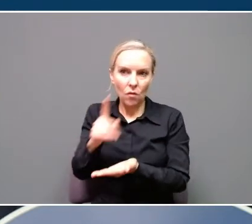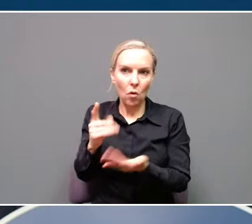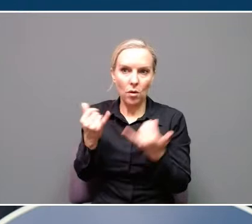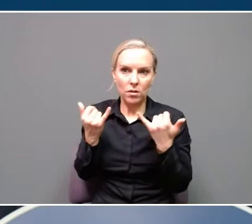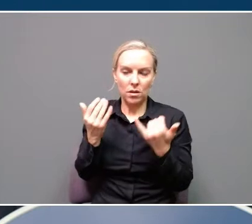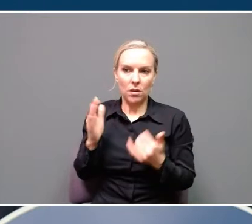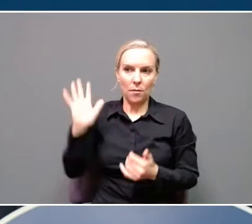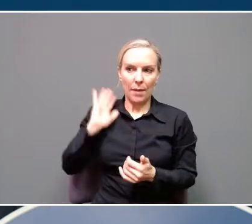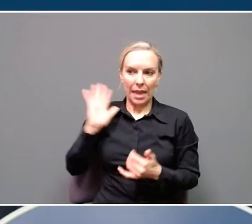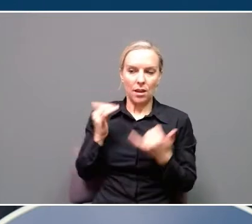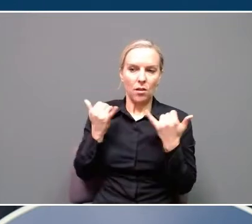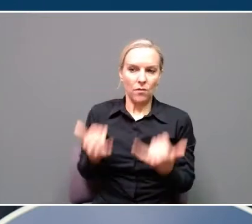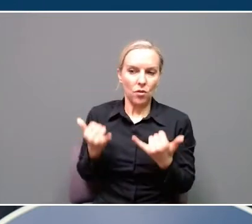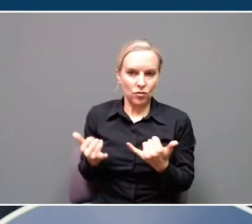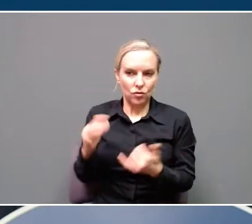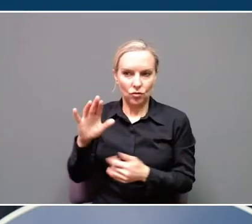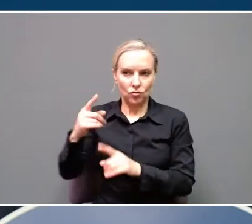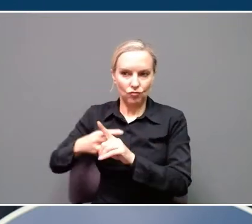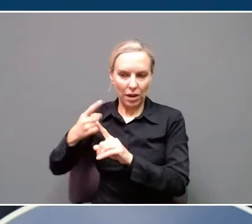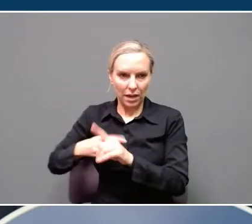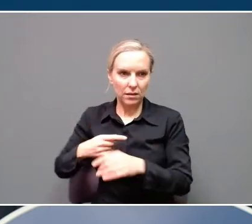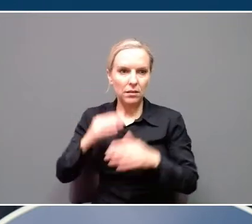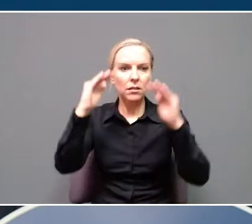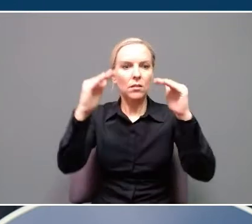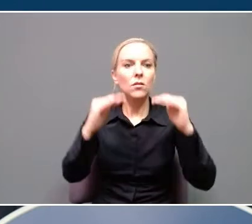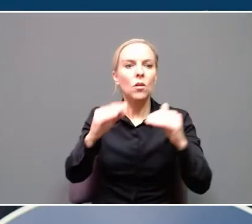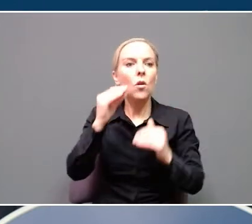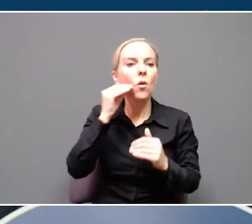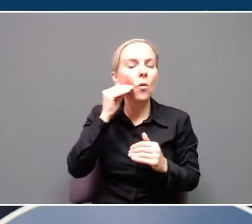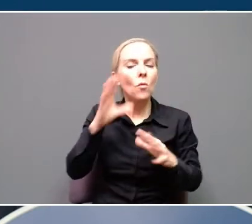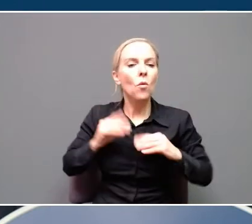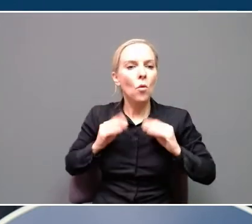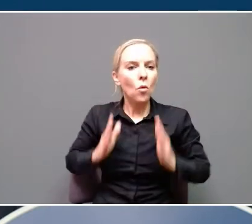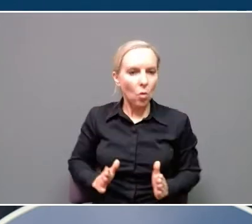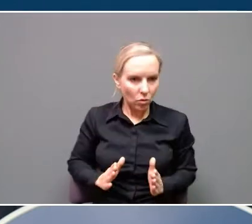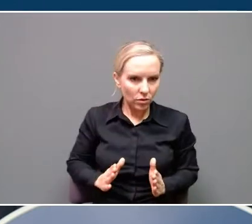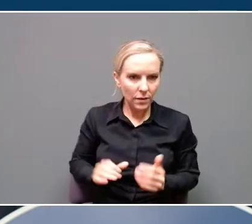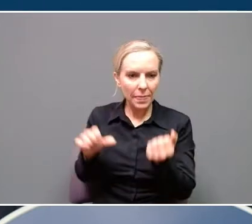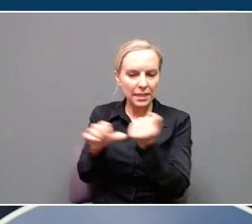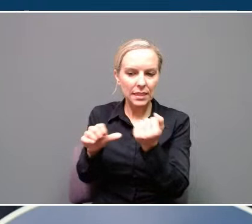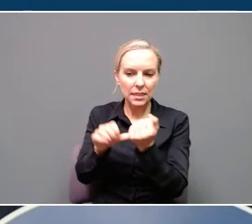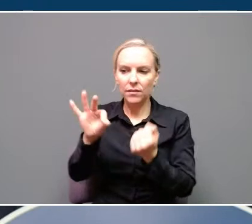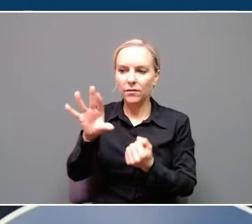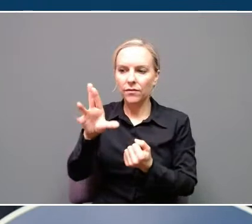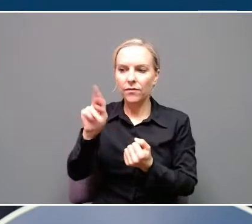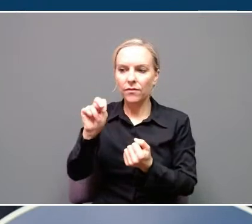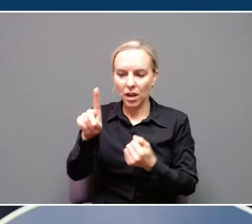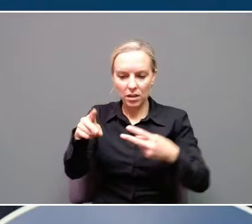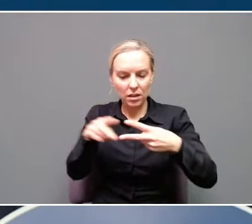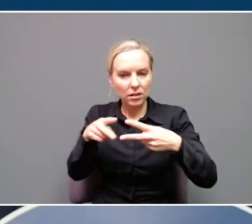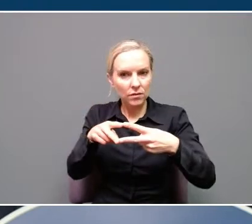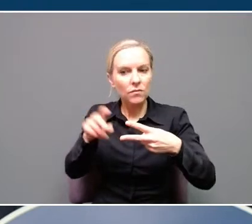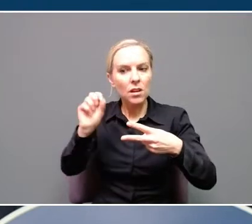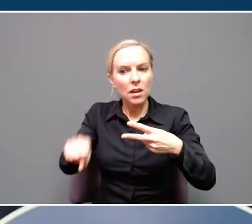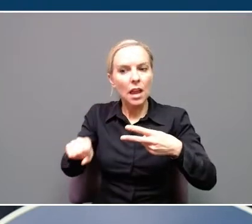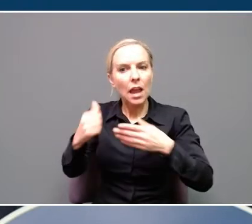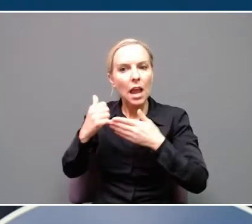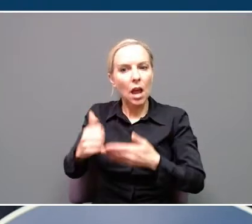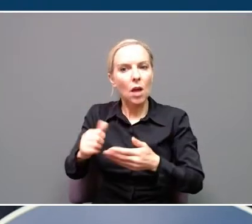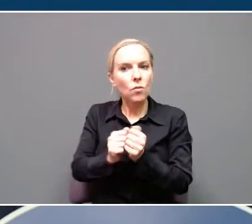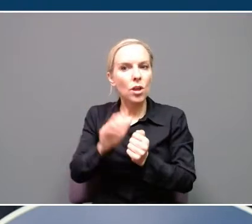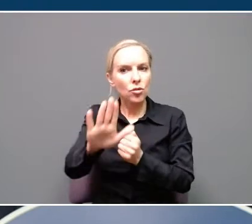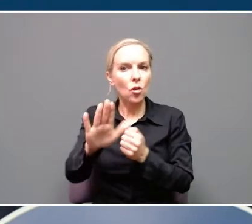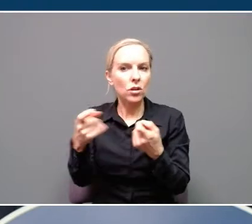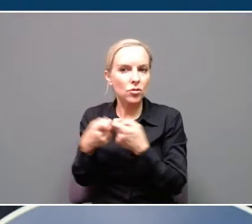Assistance Fund that can help on your mortgage. Both of those have components where you can get help on your utilities. It's